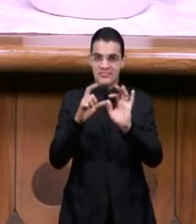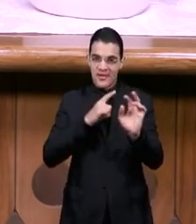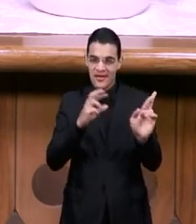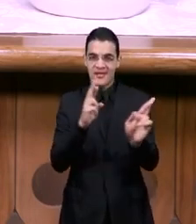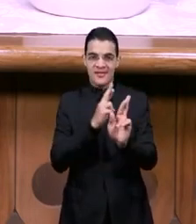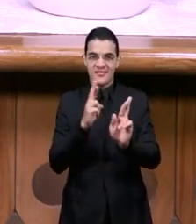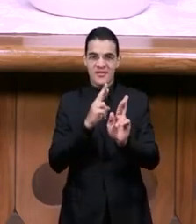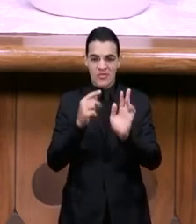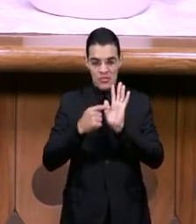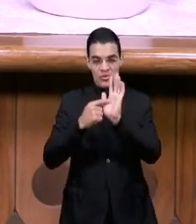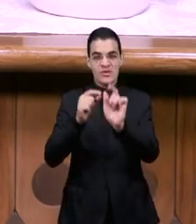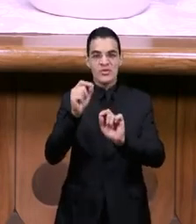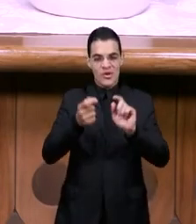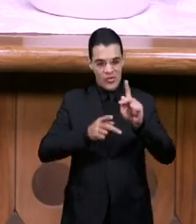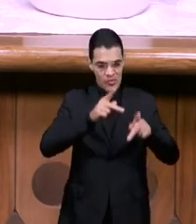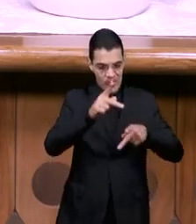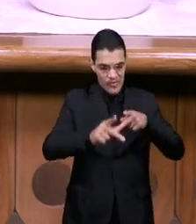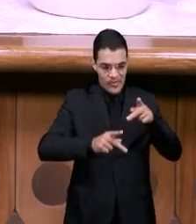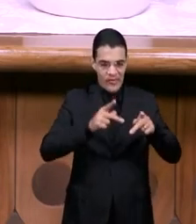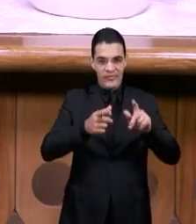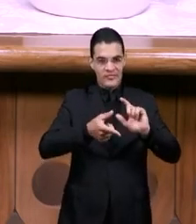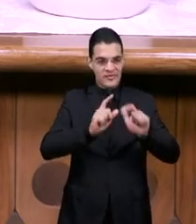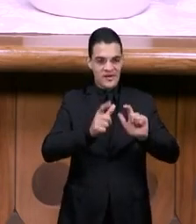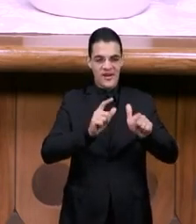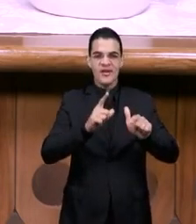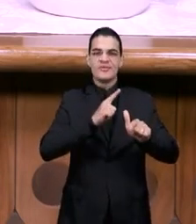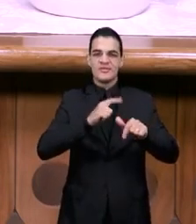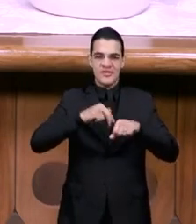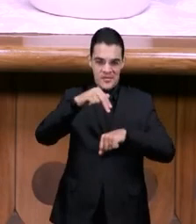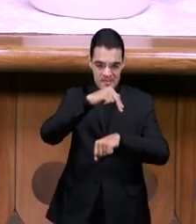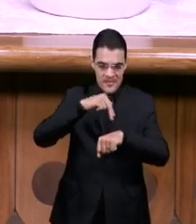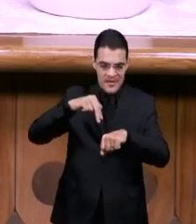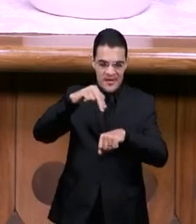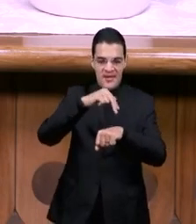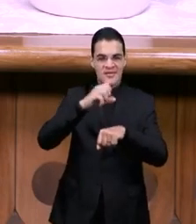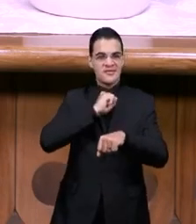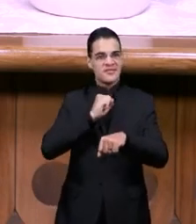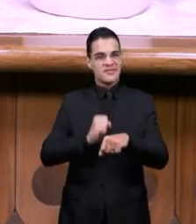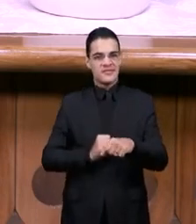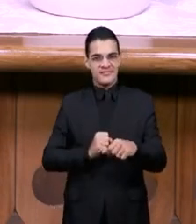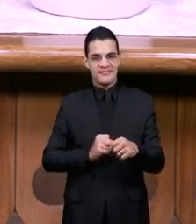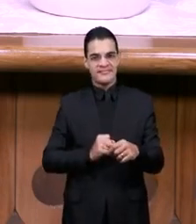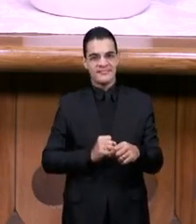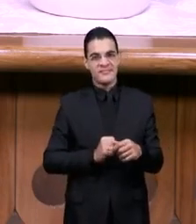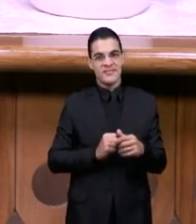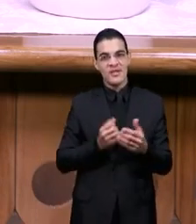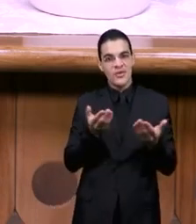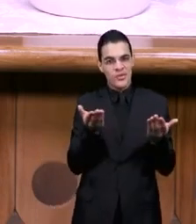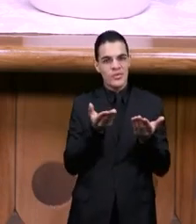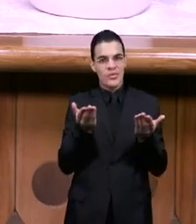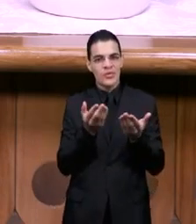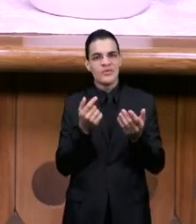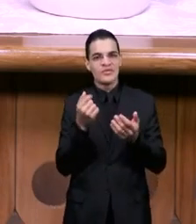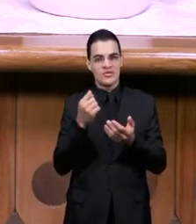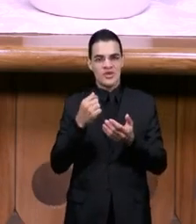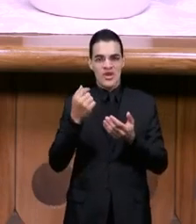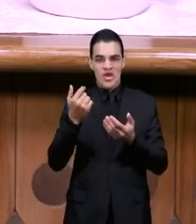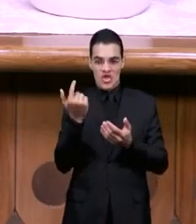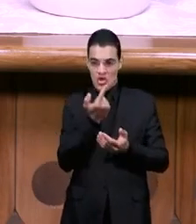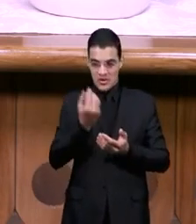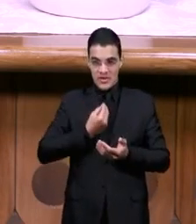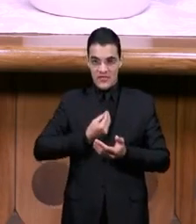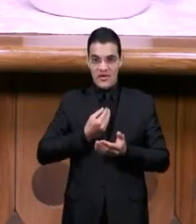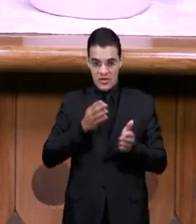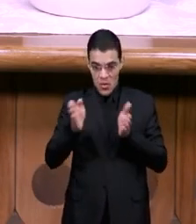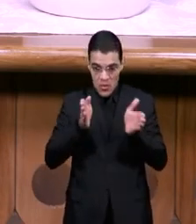for the world, to give the world a true understanding of the one God. And this is fulfilled in